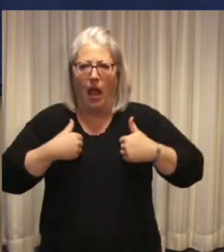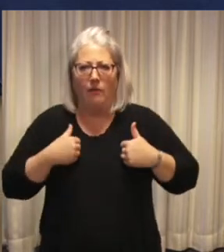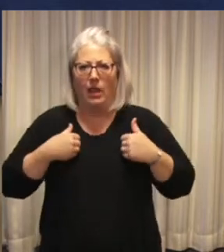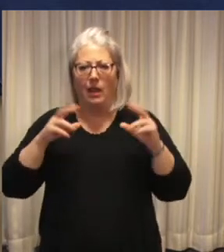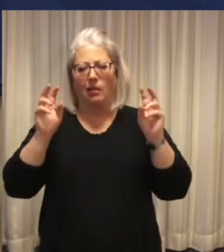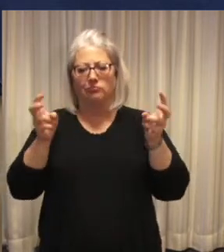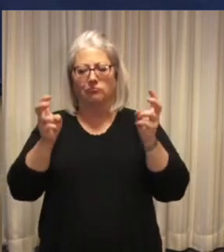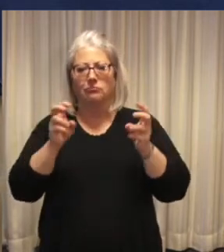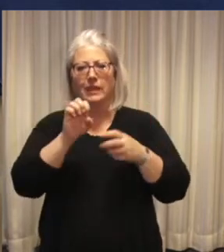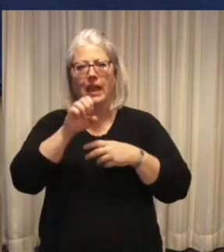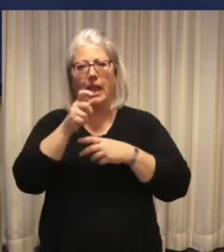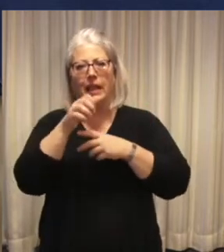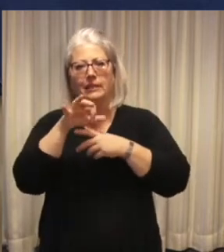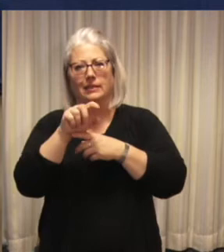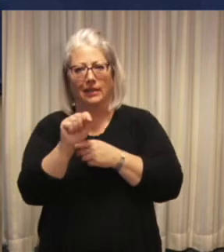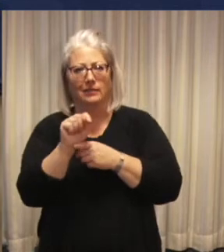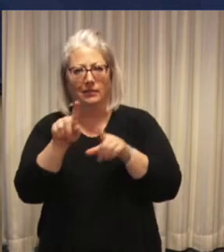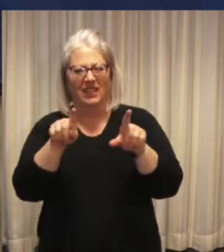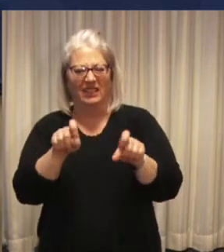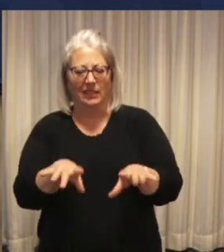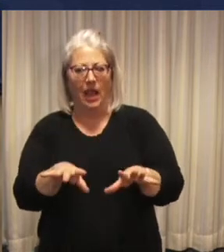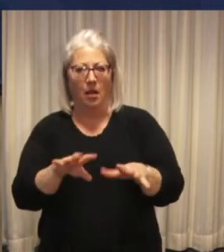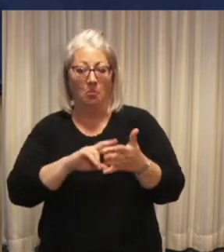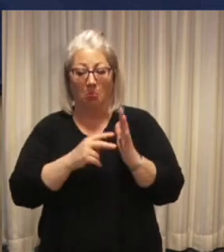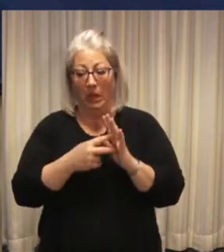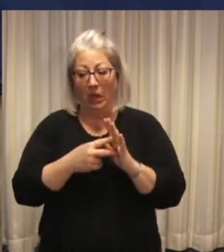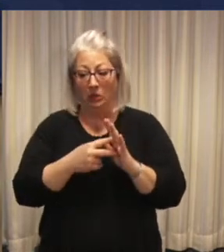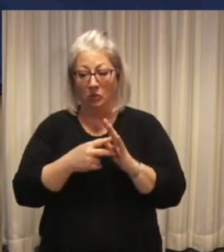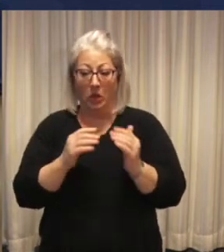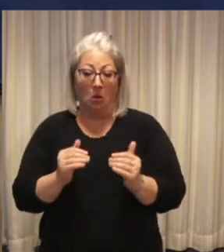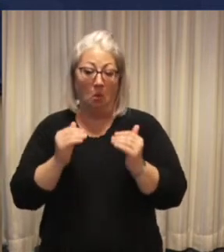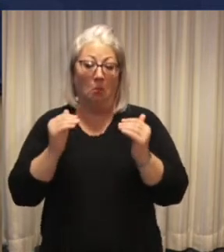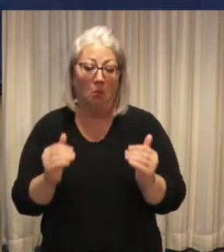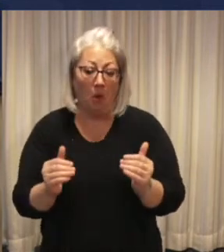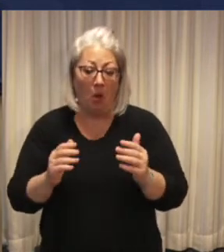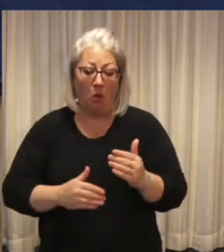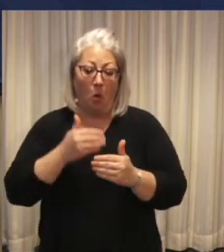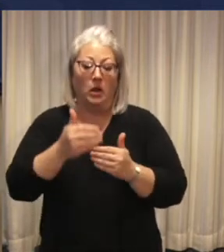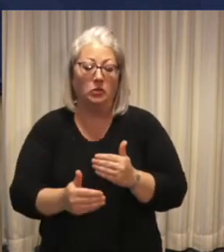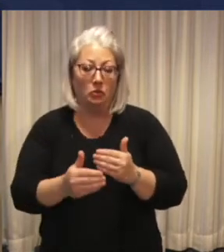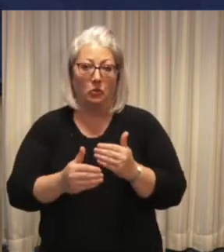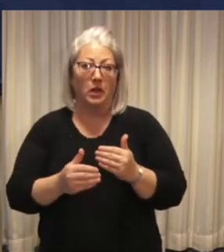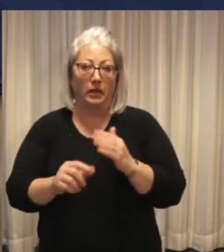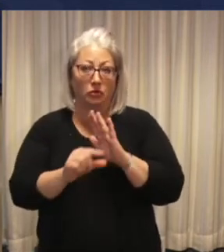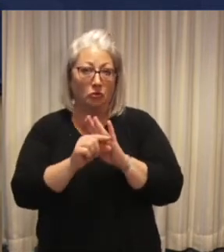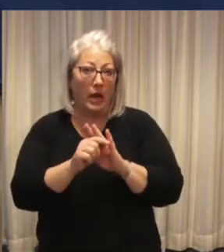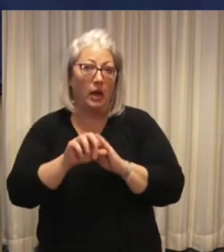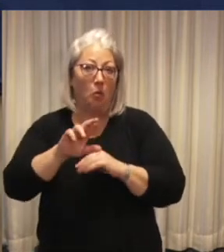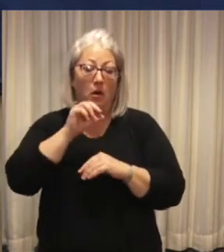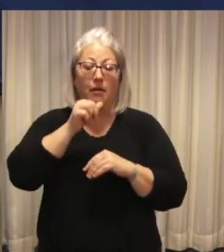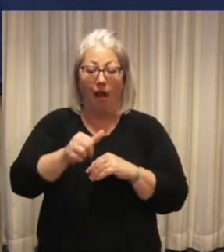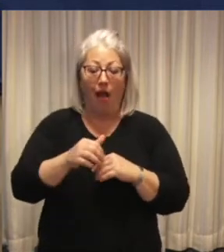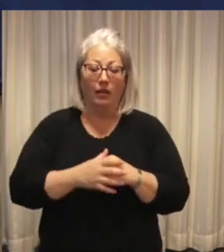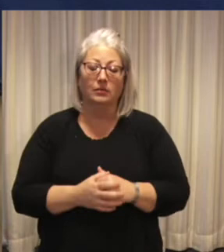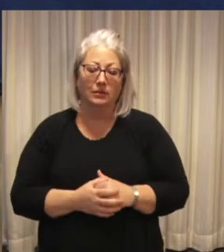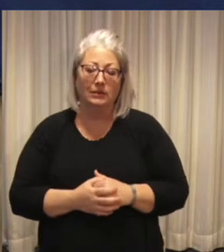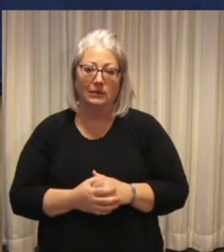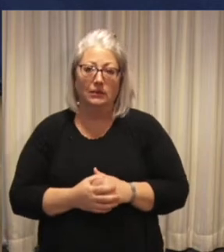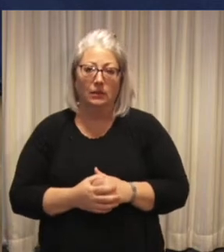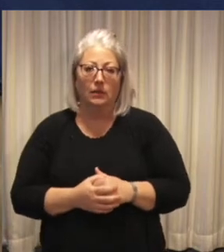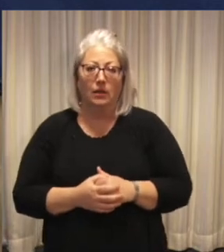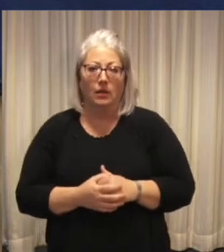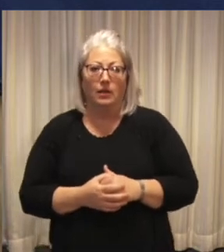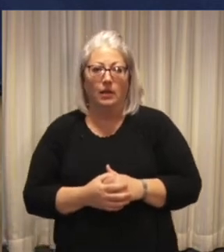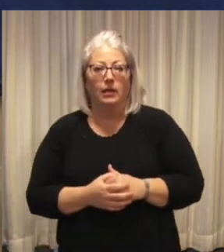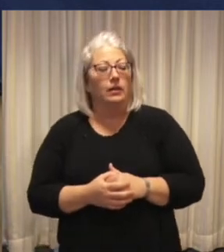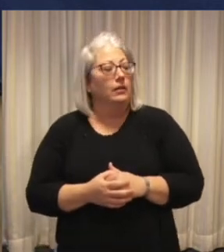and again, we'll communicate that to our families as soon as we have the I's dotted and the T's crossed. Yep, and just I think you kind